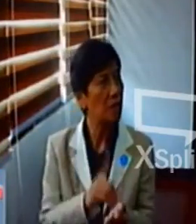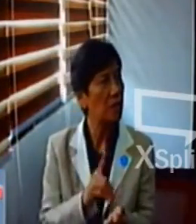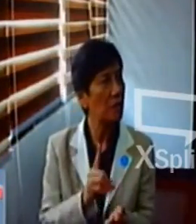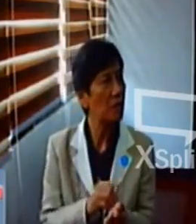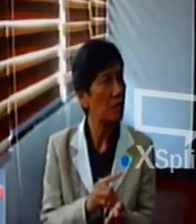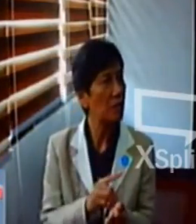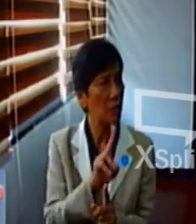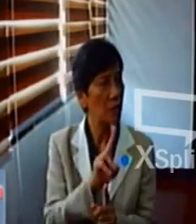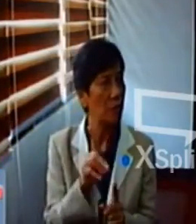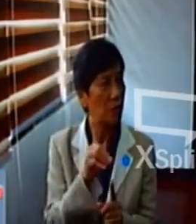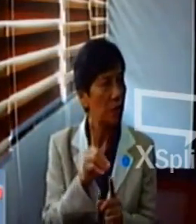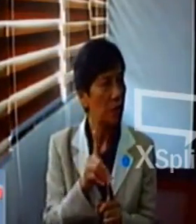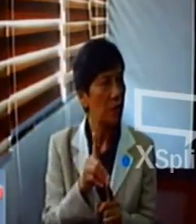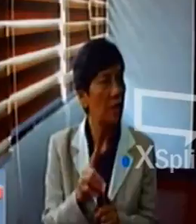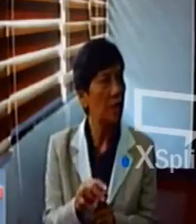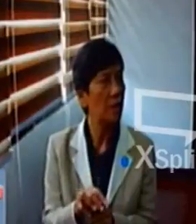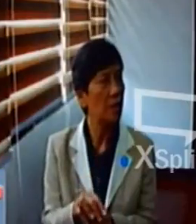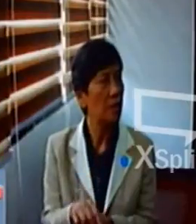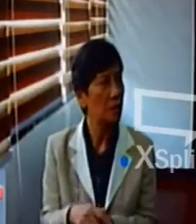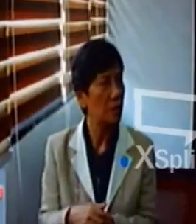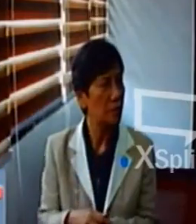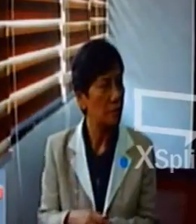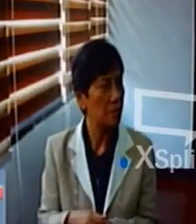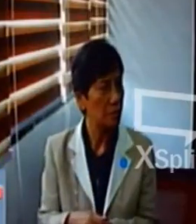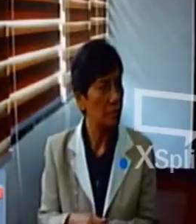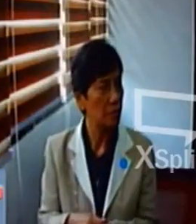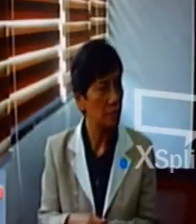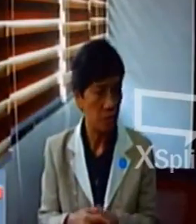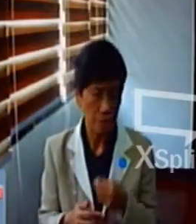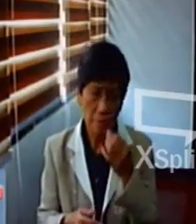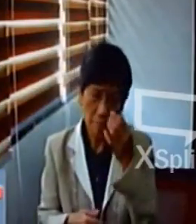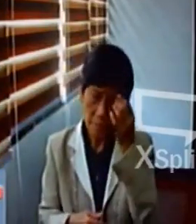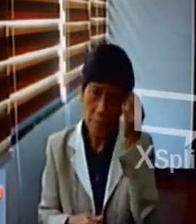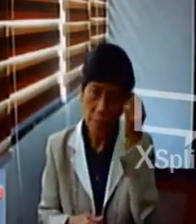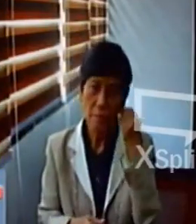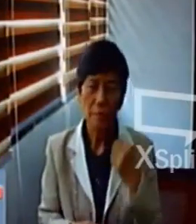update that he made this morning.